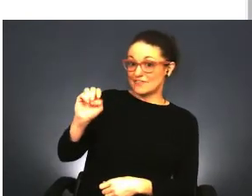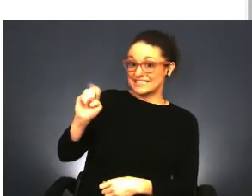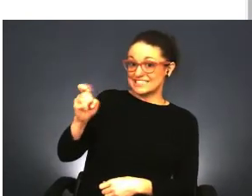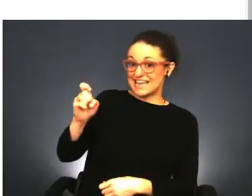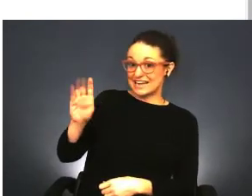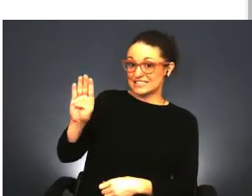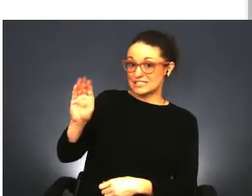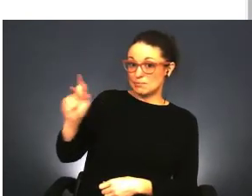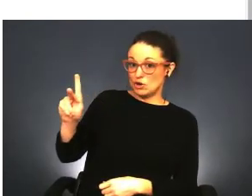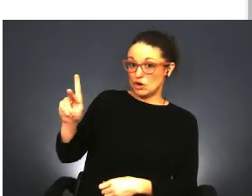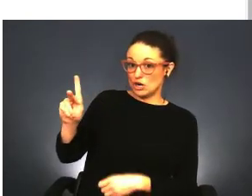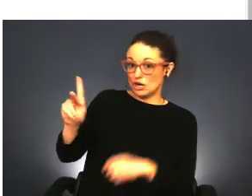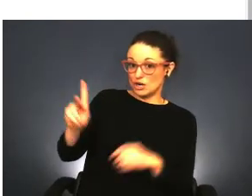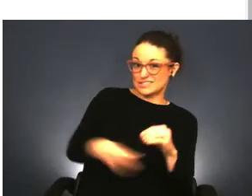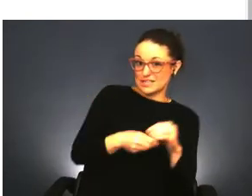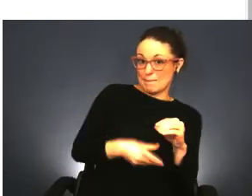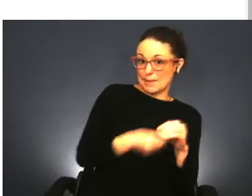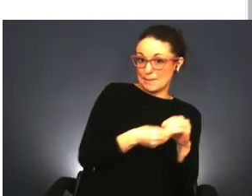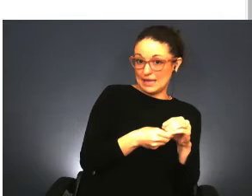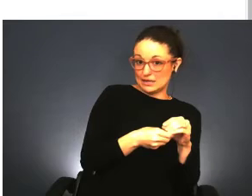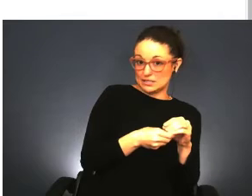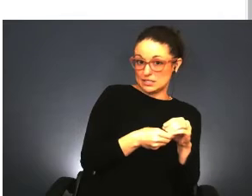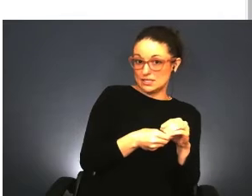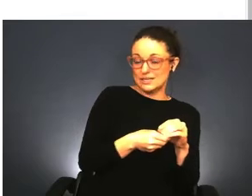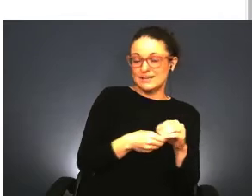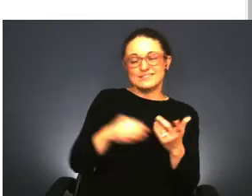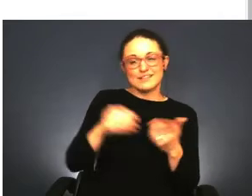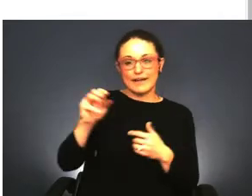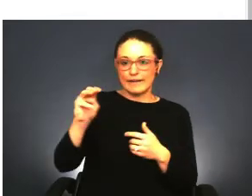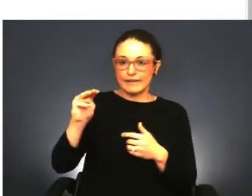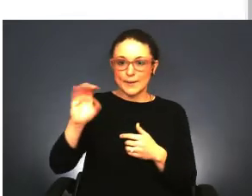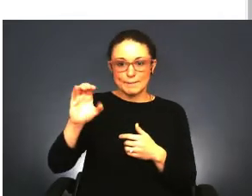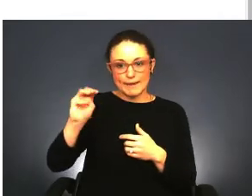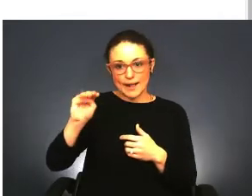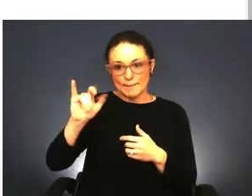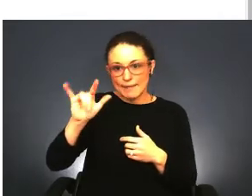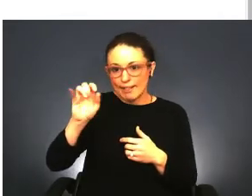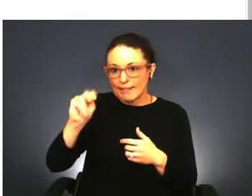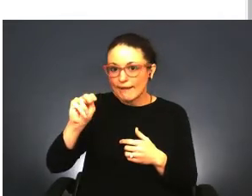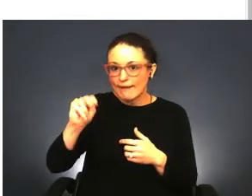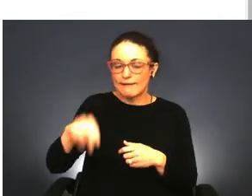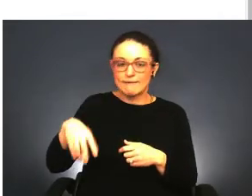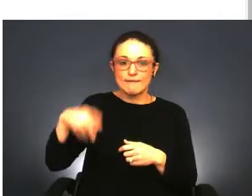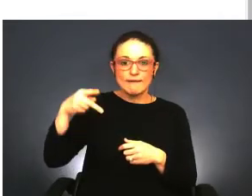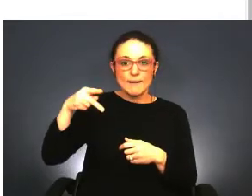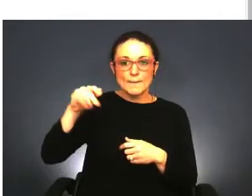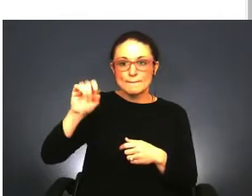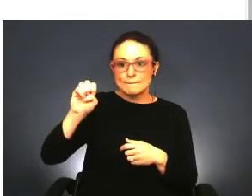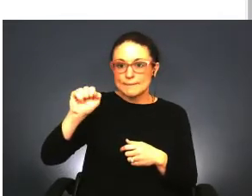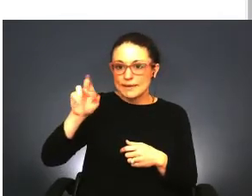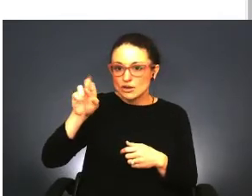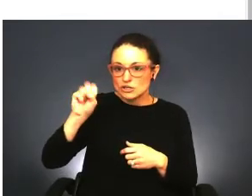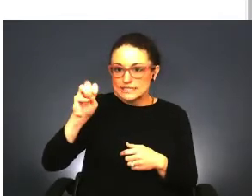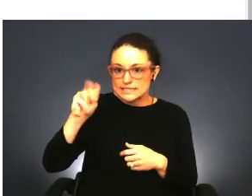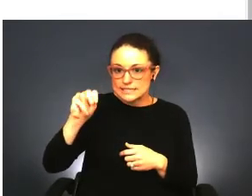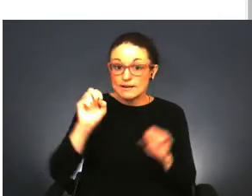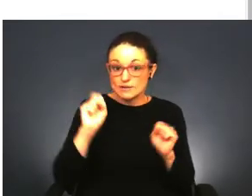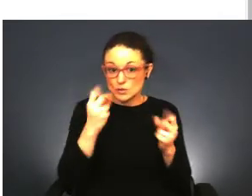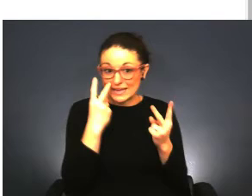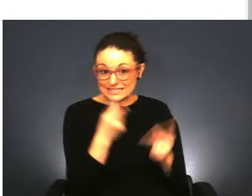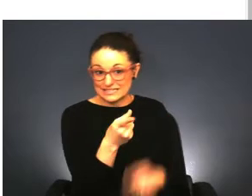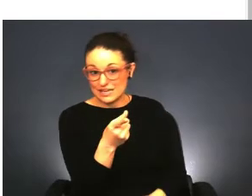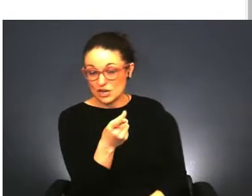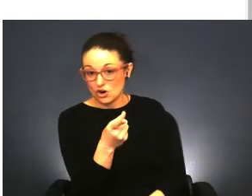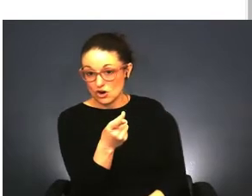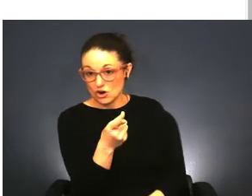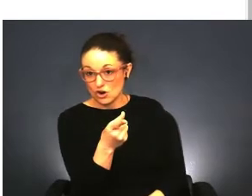would find that textbook supplement like Macmillan or Pearson, something like that. You would find that here, and you would set it's